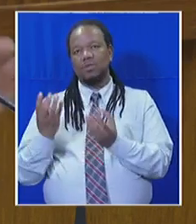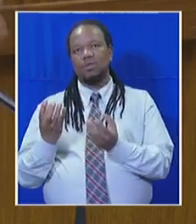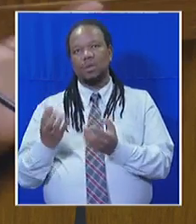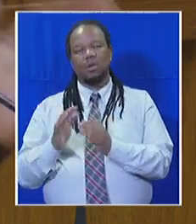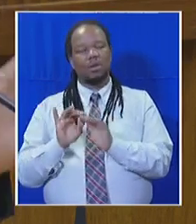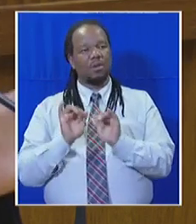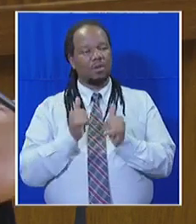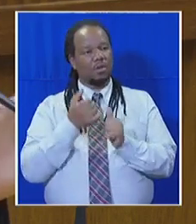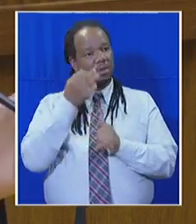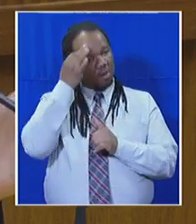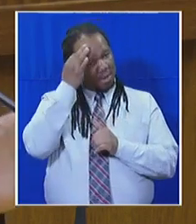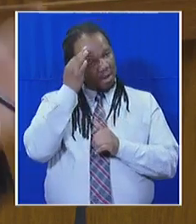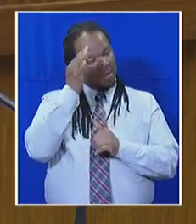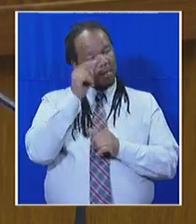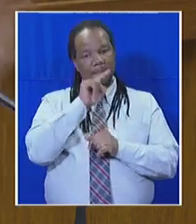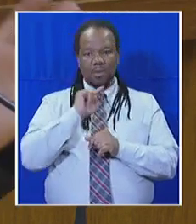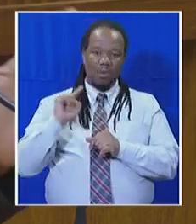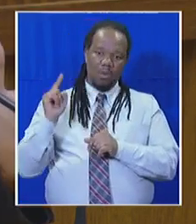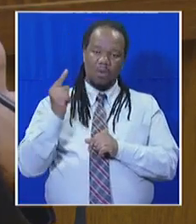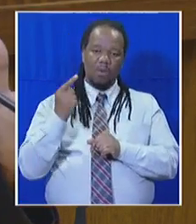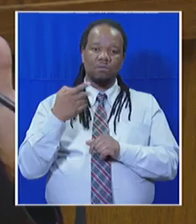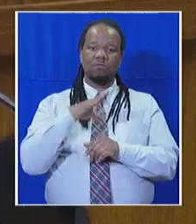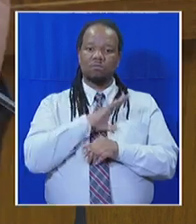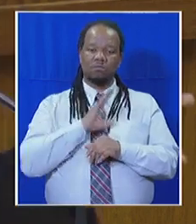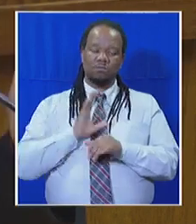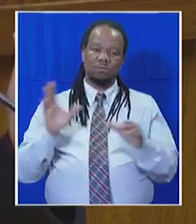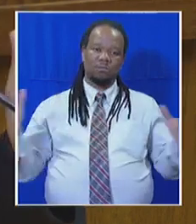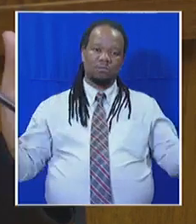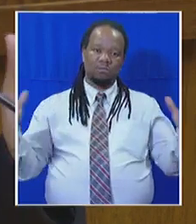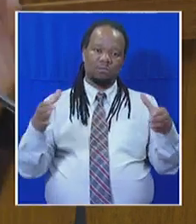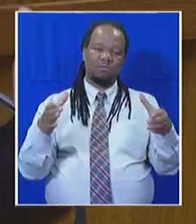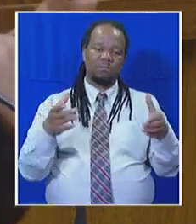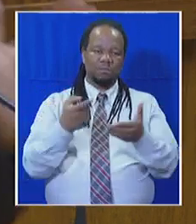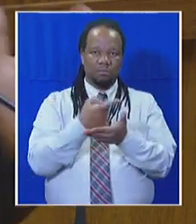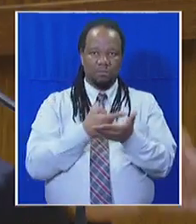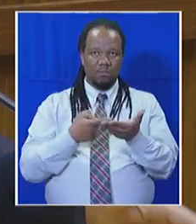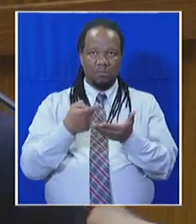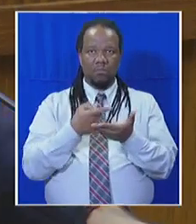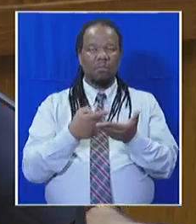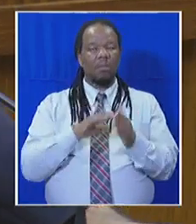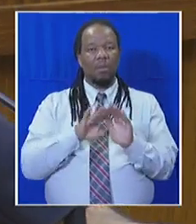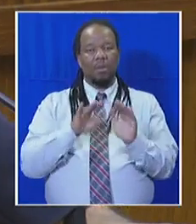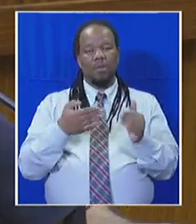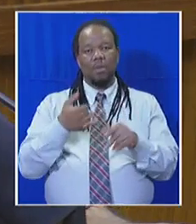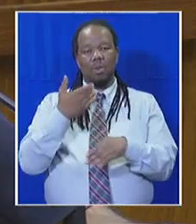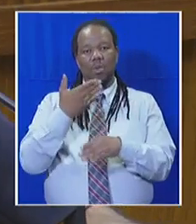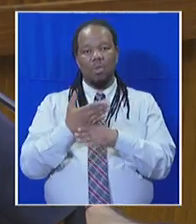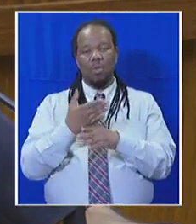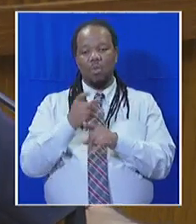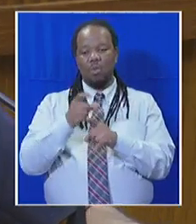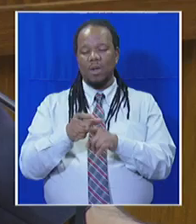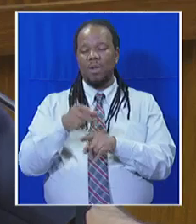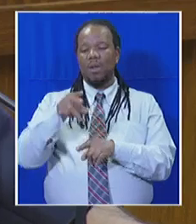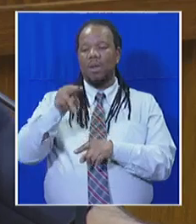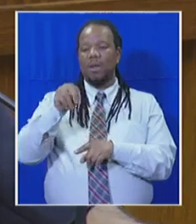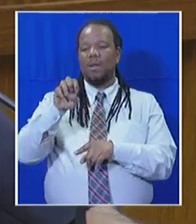government to sit with all the stakeholders and secure some degree of consensus, or as far as possible, on what do we mean by needy. We're saying that in the first instance,